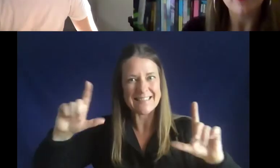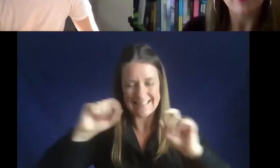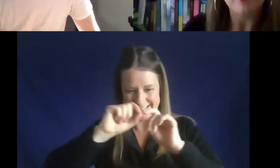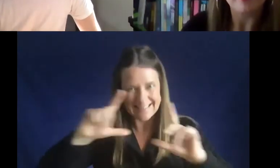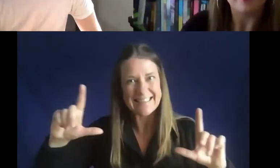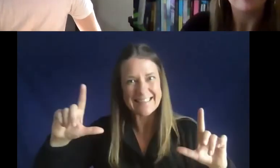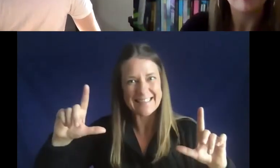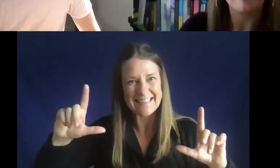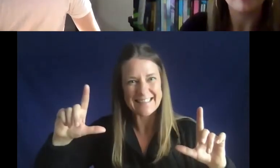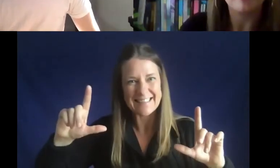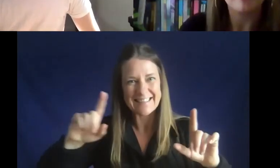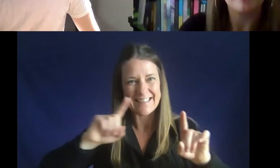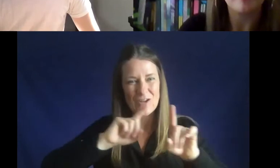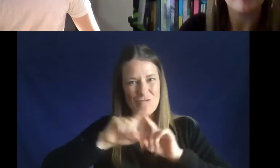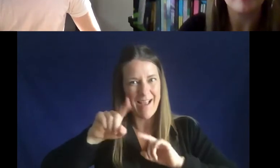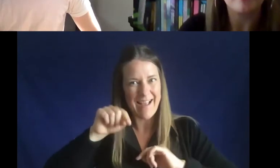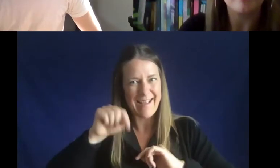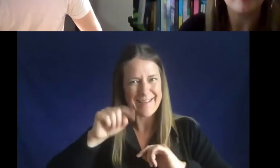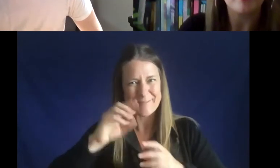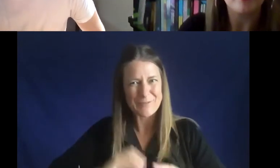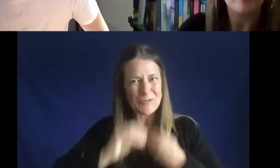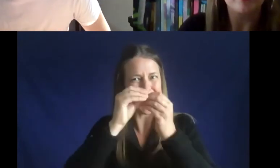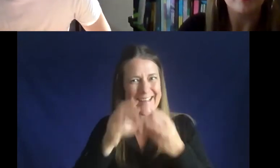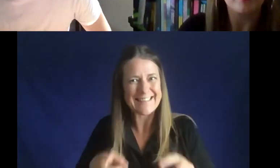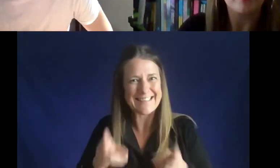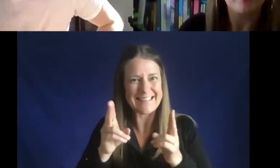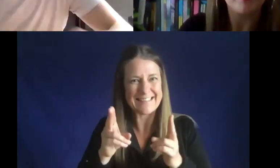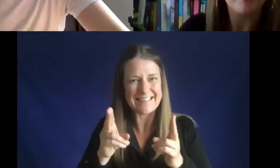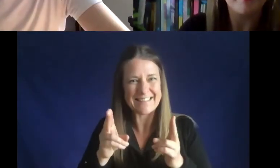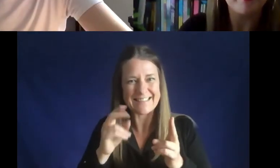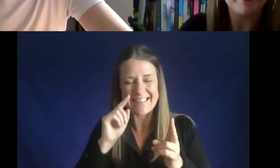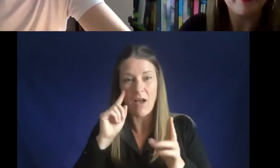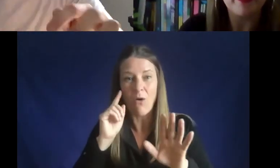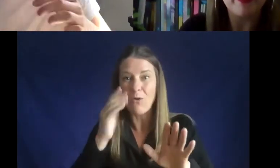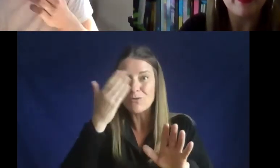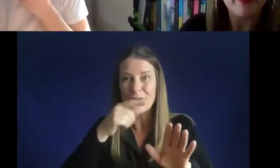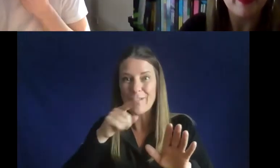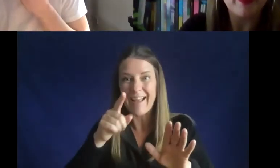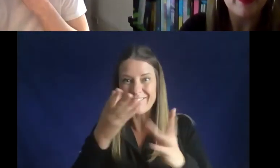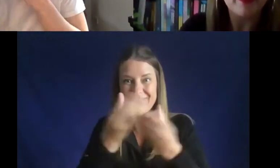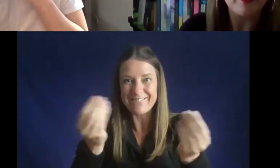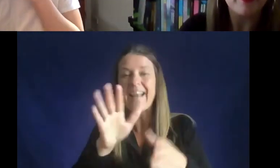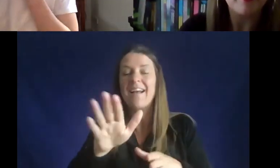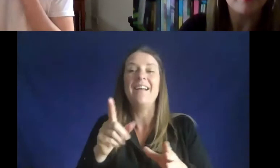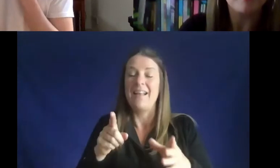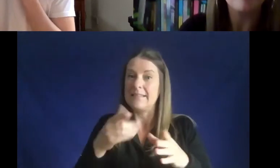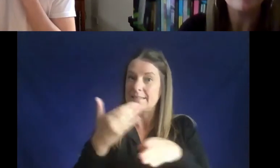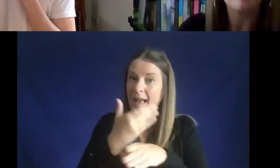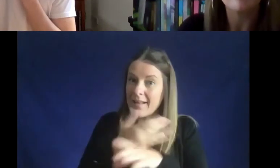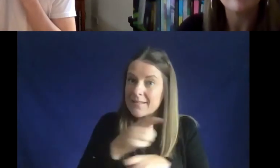24, which were tasks like, oh, sorry, you've gone, I'll get you back, which were tasks like,